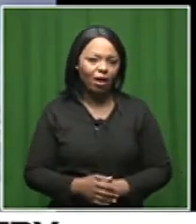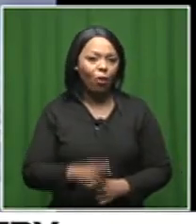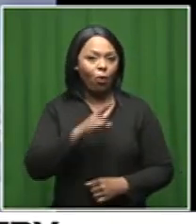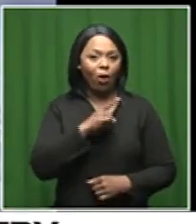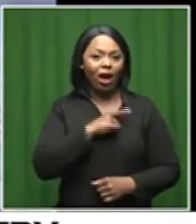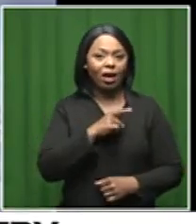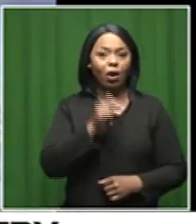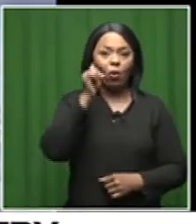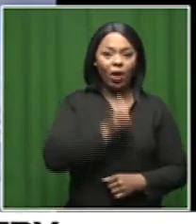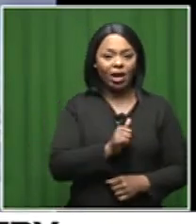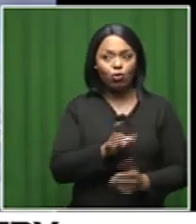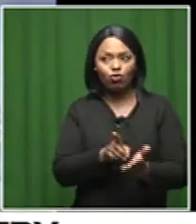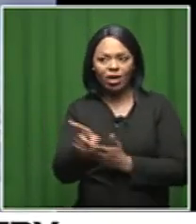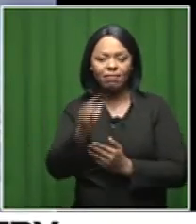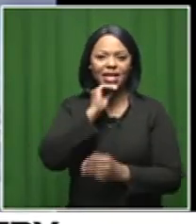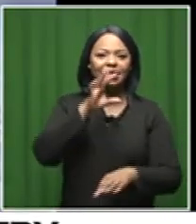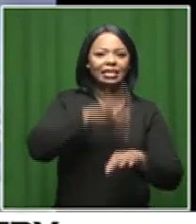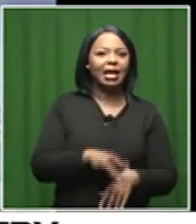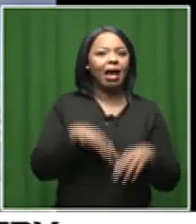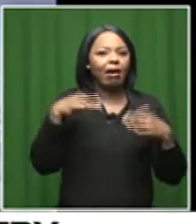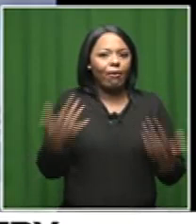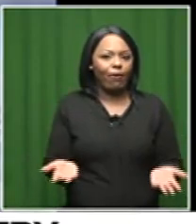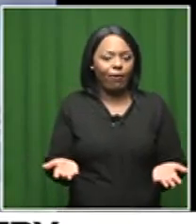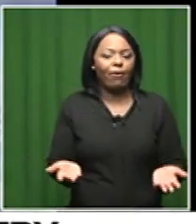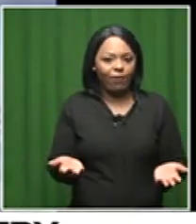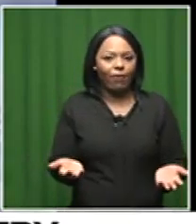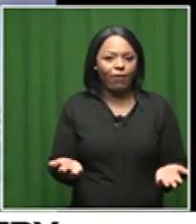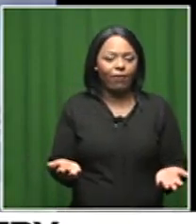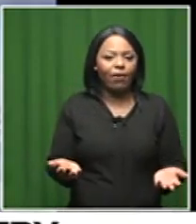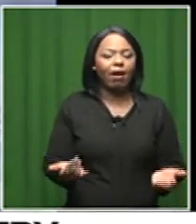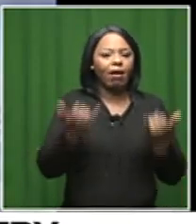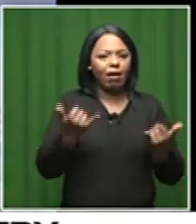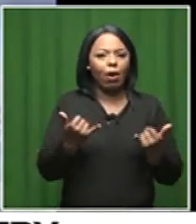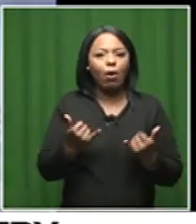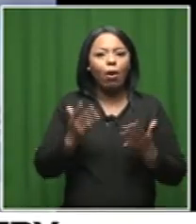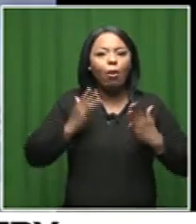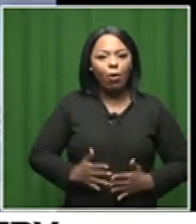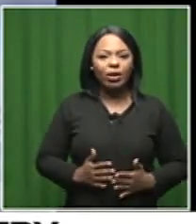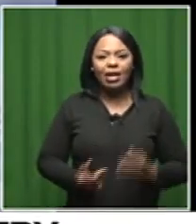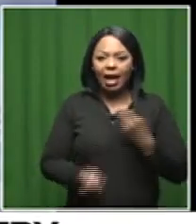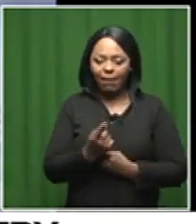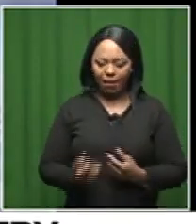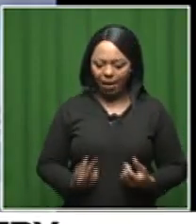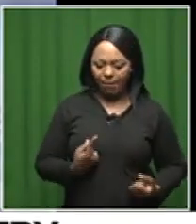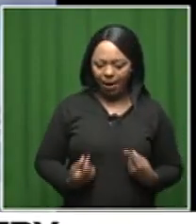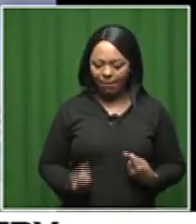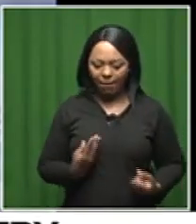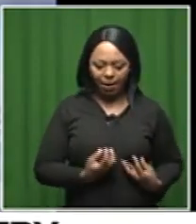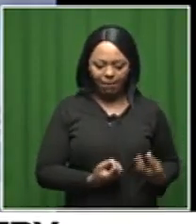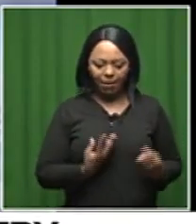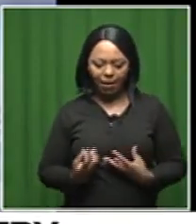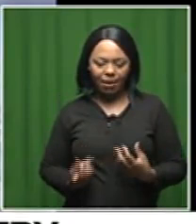you're donating. Fortunately for us, our bodies make millions of new cells every day. And during the